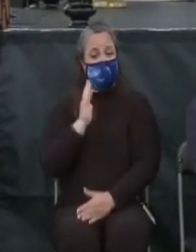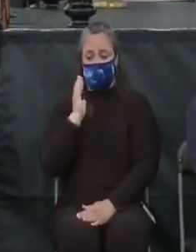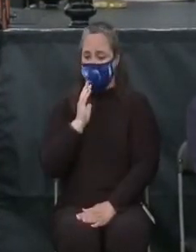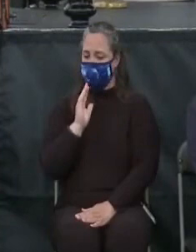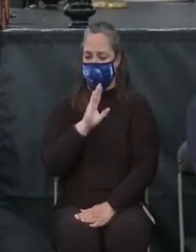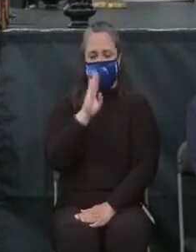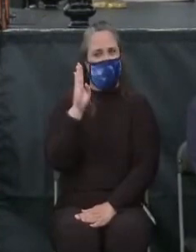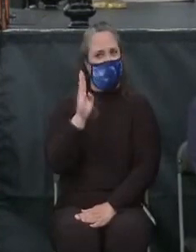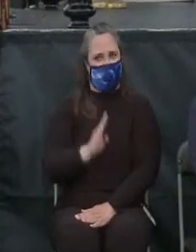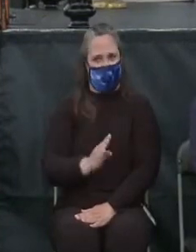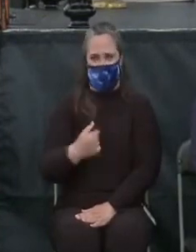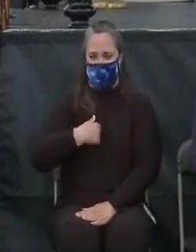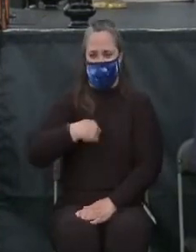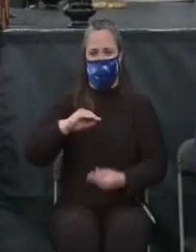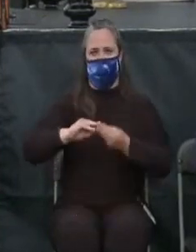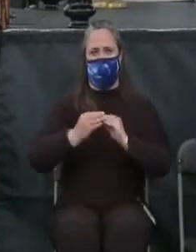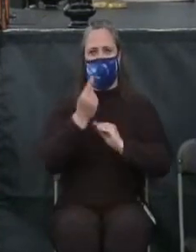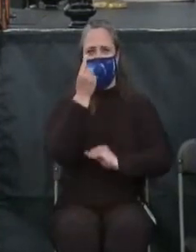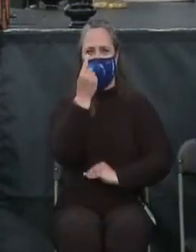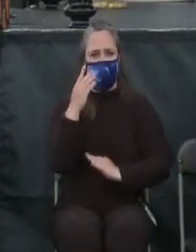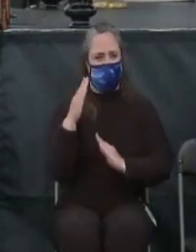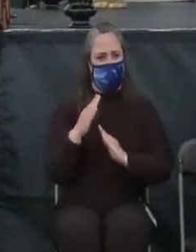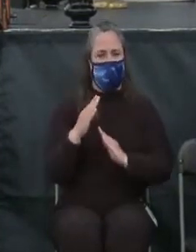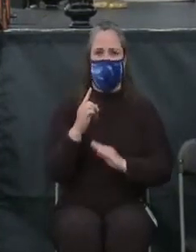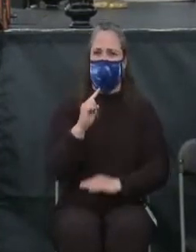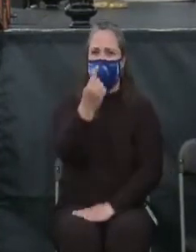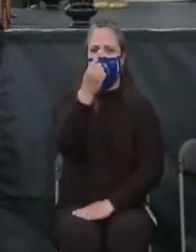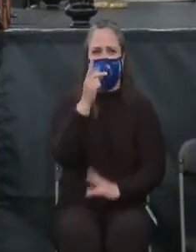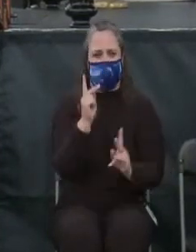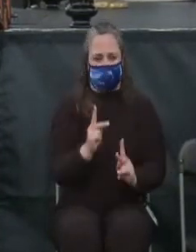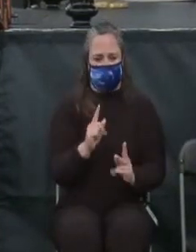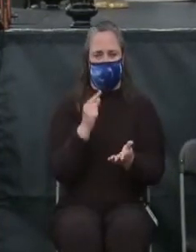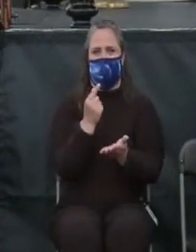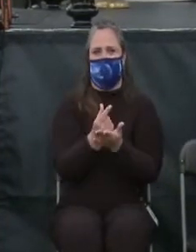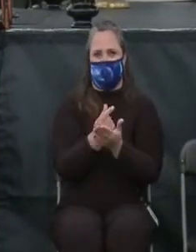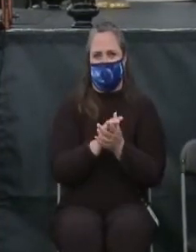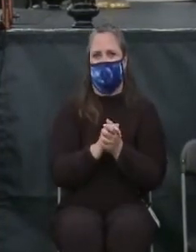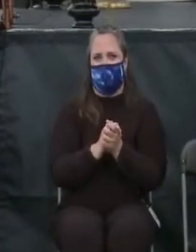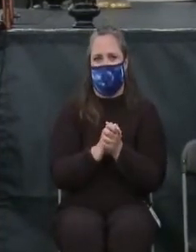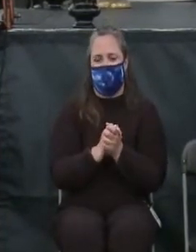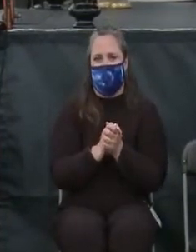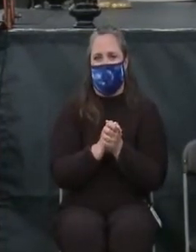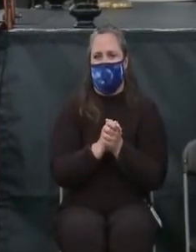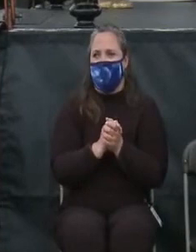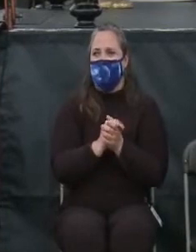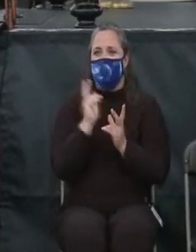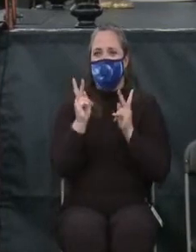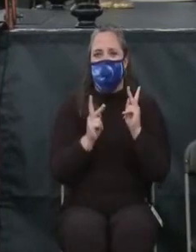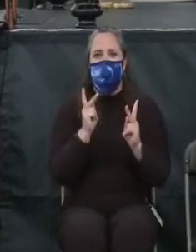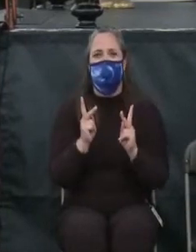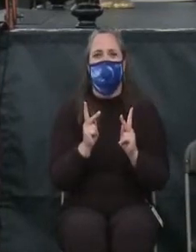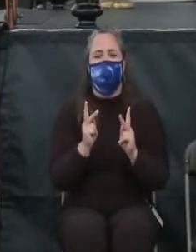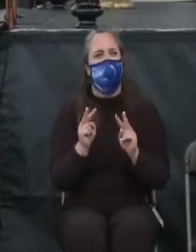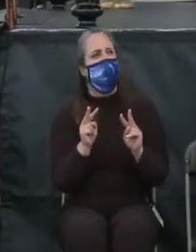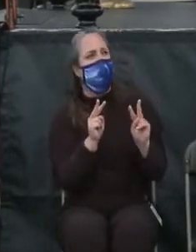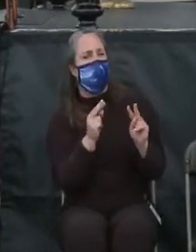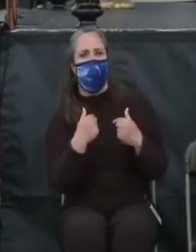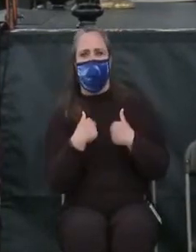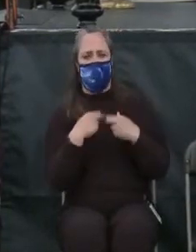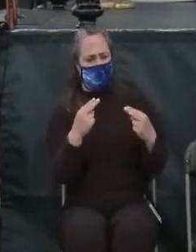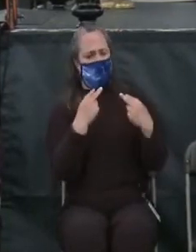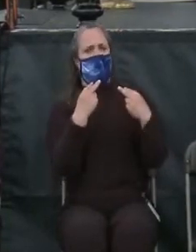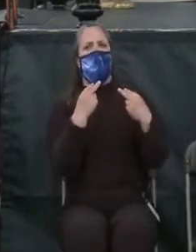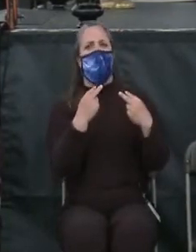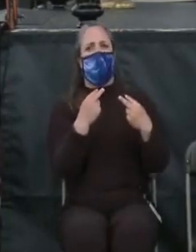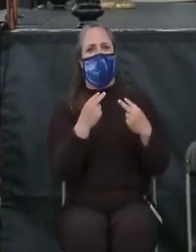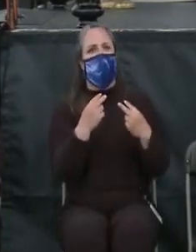I will carry this special haven in my heart, a reminder and a touchstone that there are people and institutions that value me for who I am and what I can